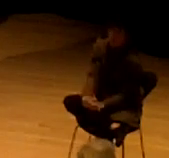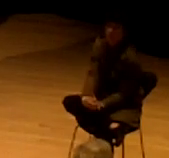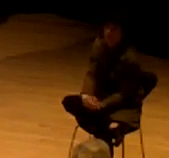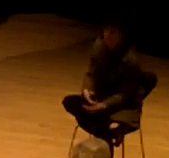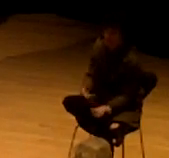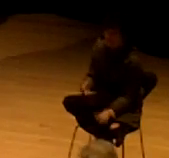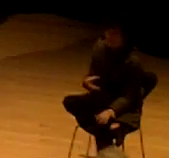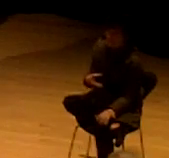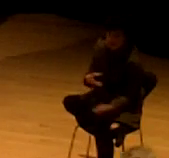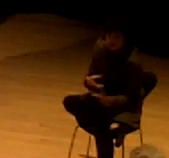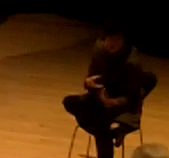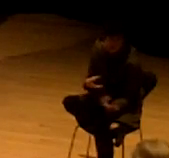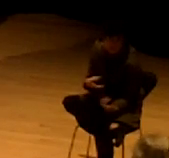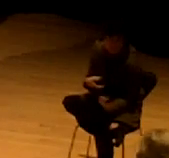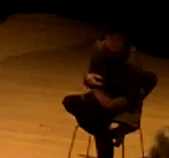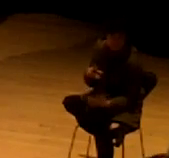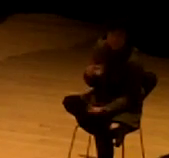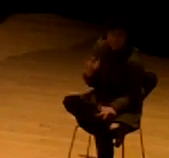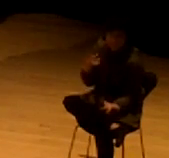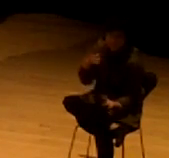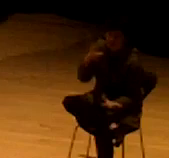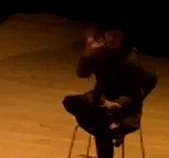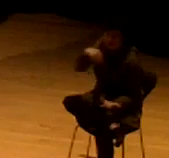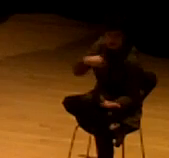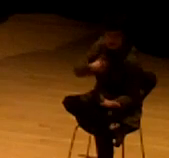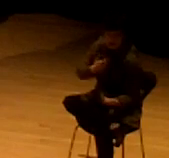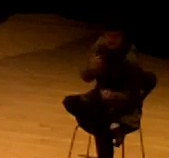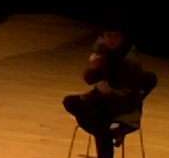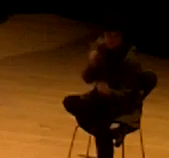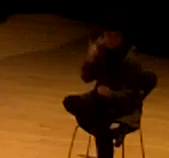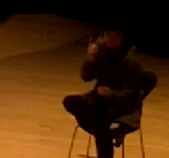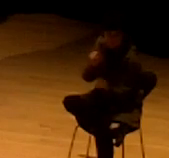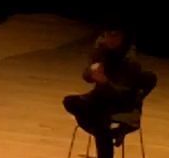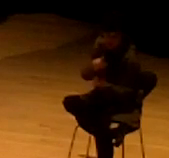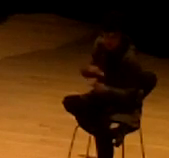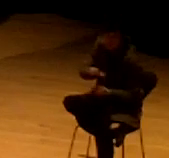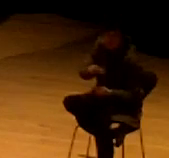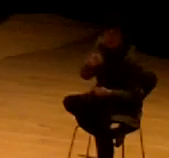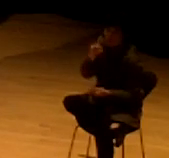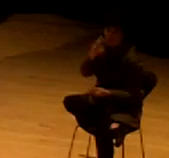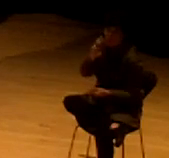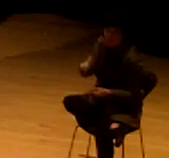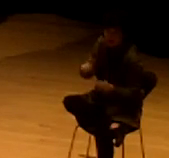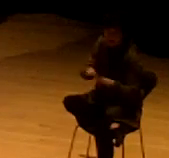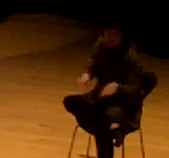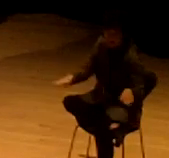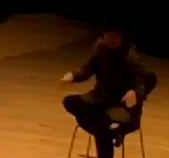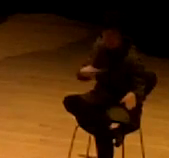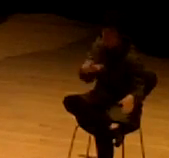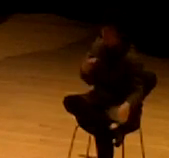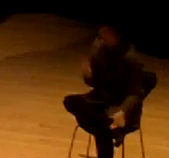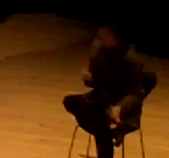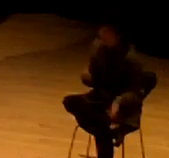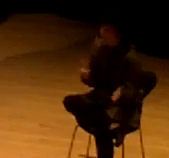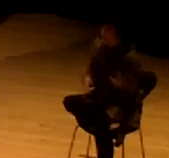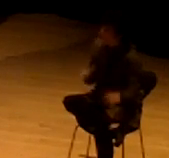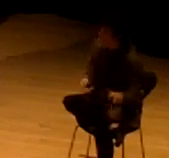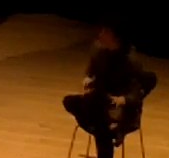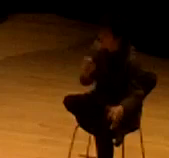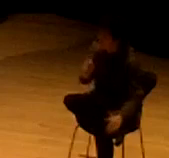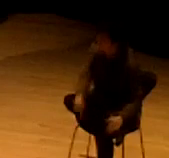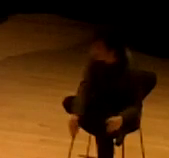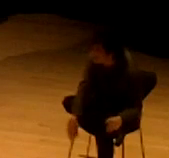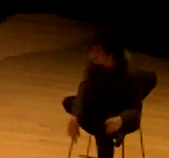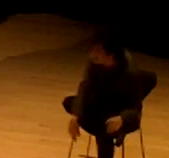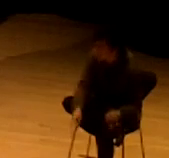You know, so, I mean, that didn't, you know, that took some time. You know, but, you know, and to your earlier point, Simi,